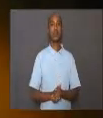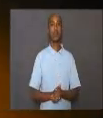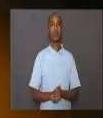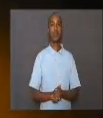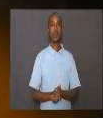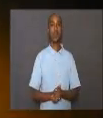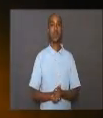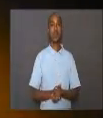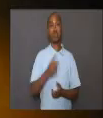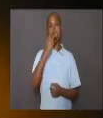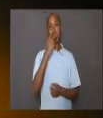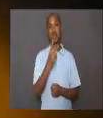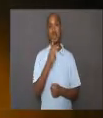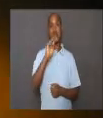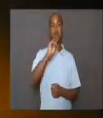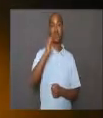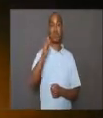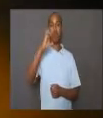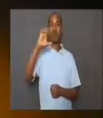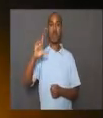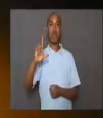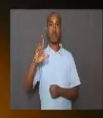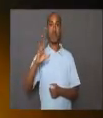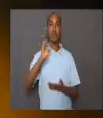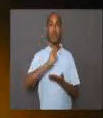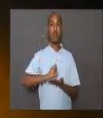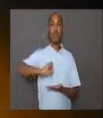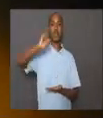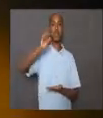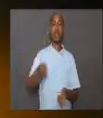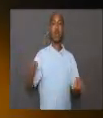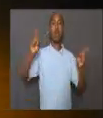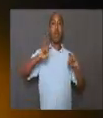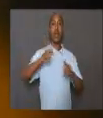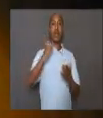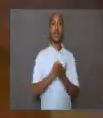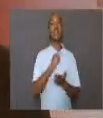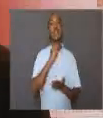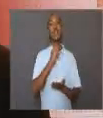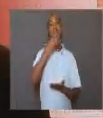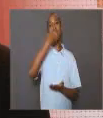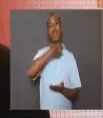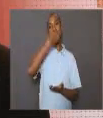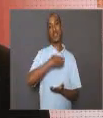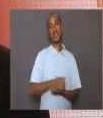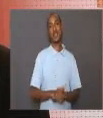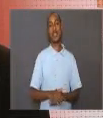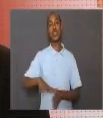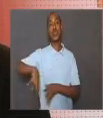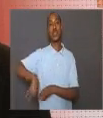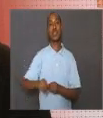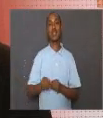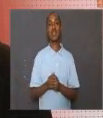As you can see, sodium chloride vaporizes when it is heated.